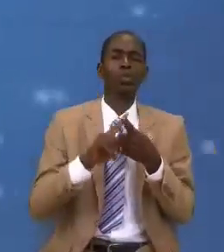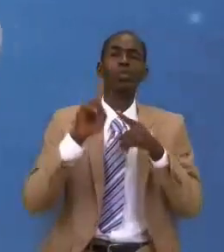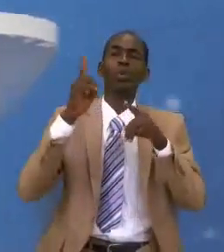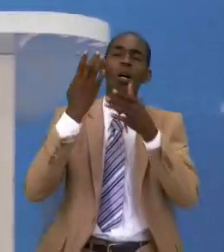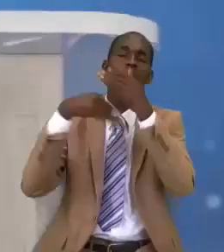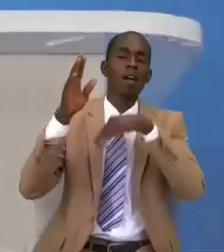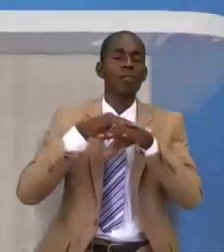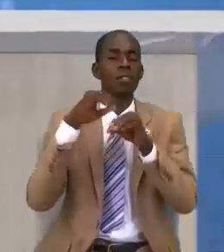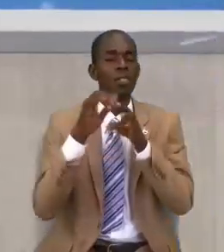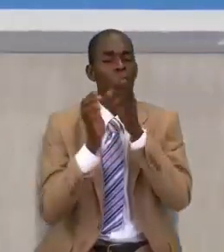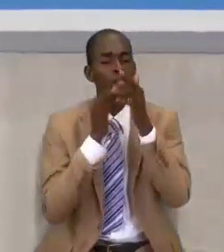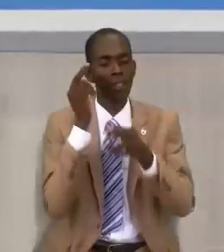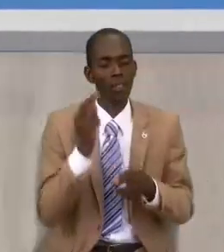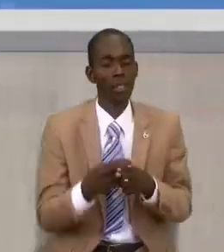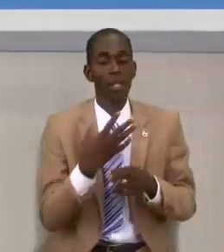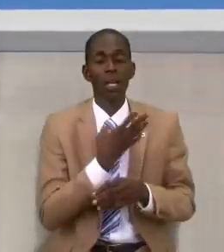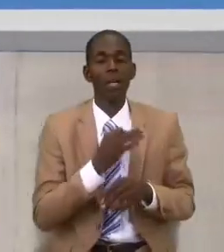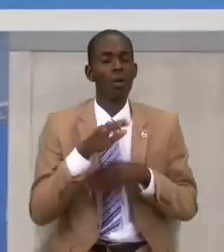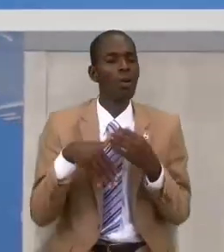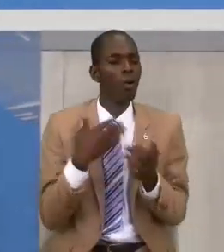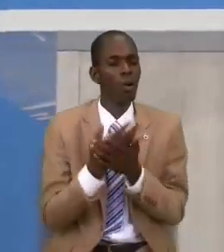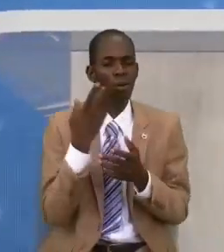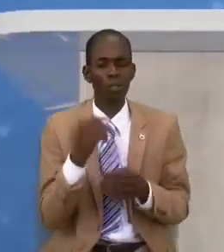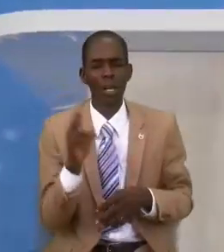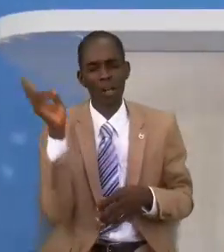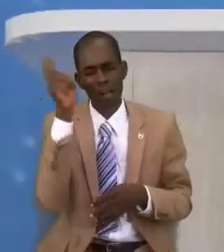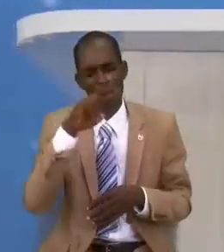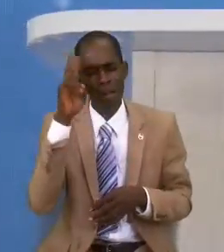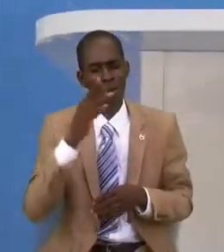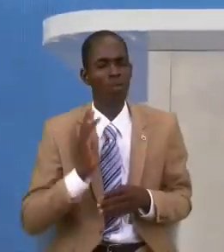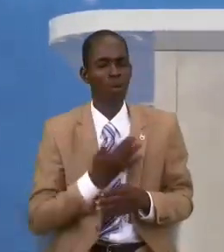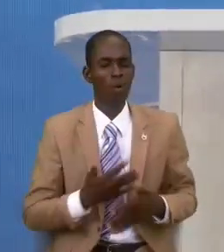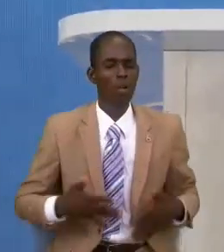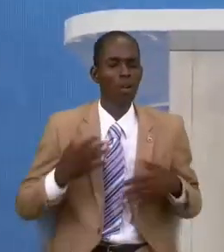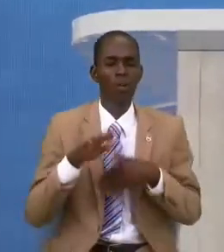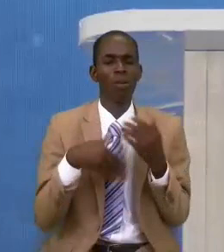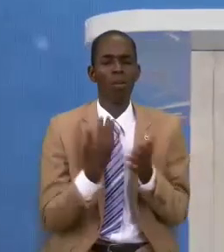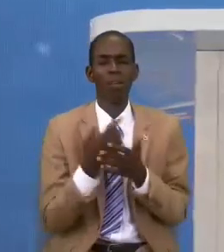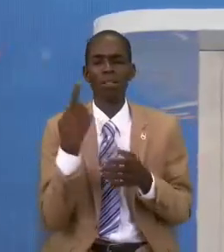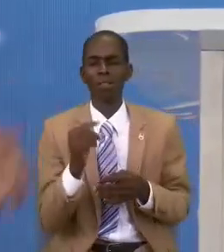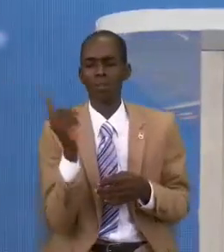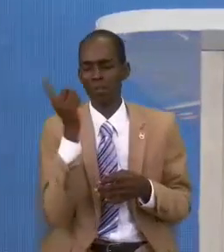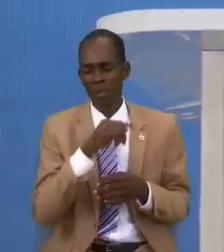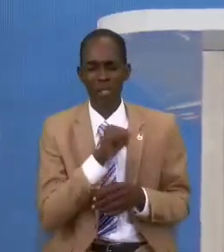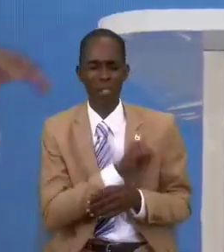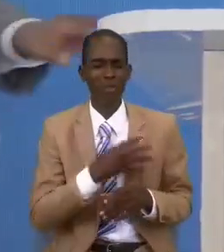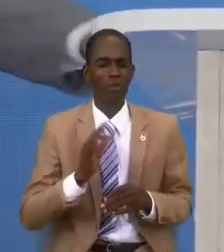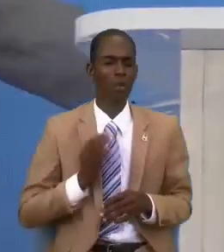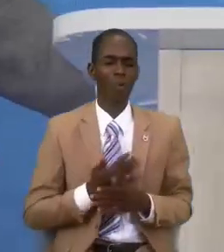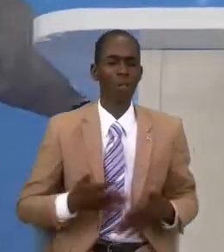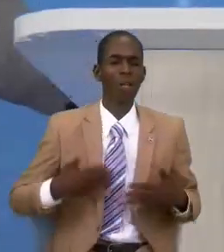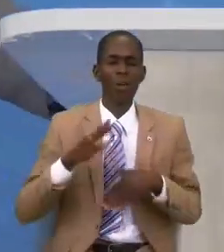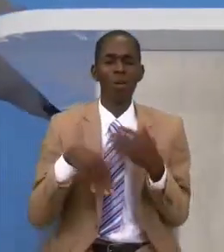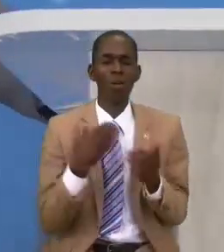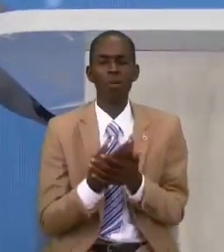carelessness of our lives, all the superficiality of our life, all the frivolity of our lives, all the carelessness in our lives,